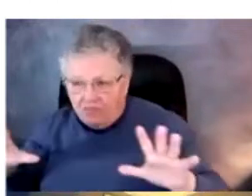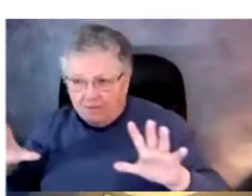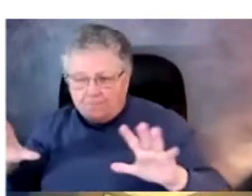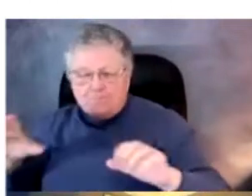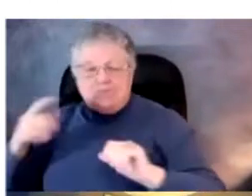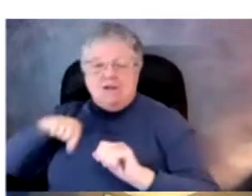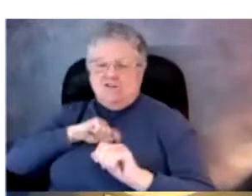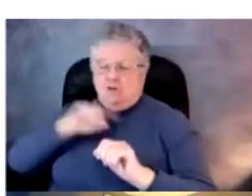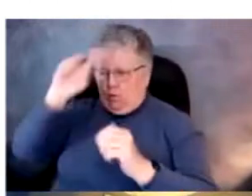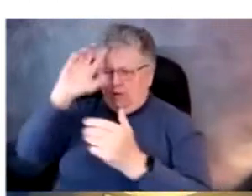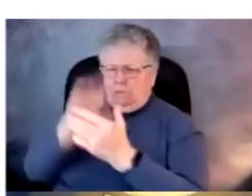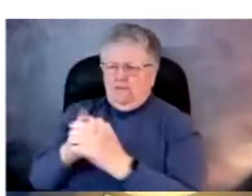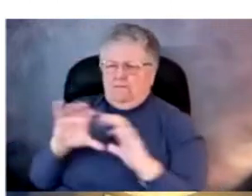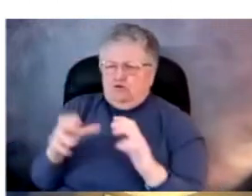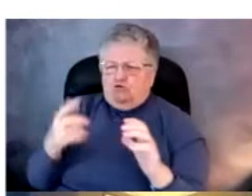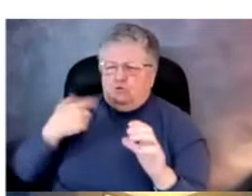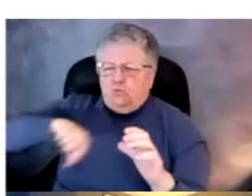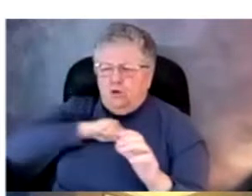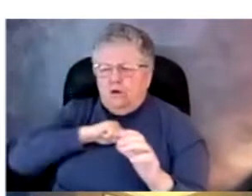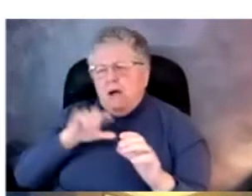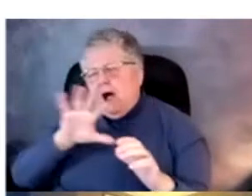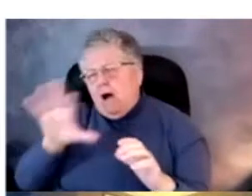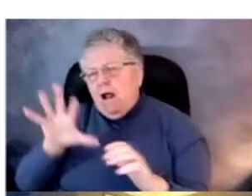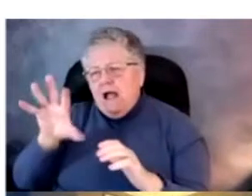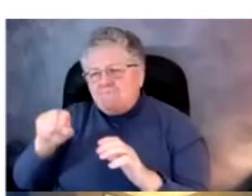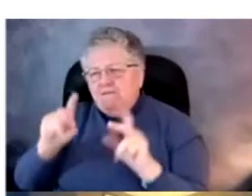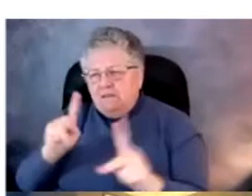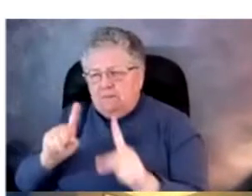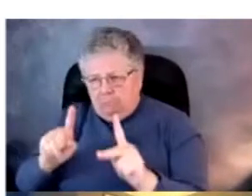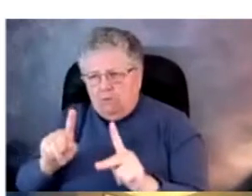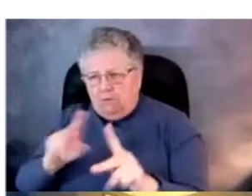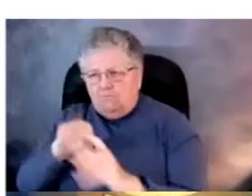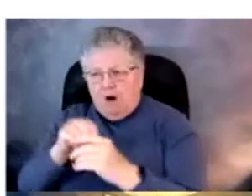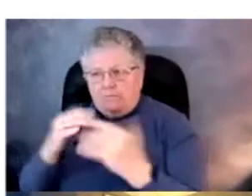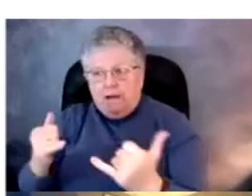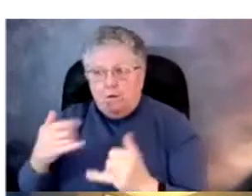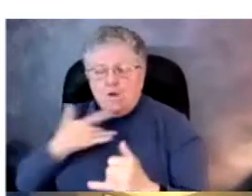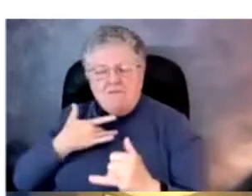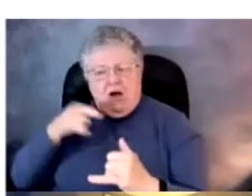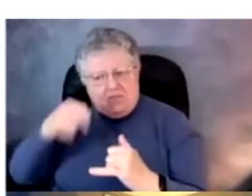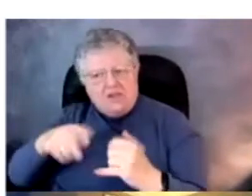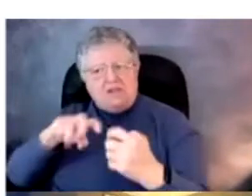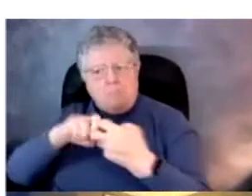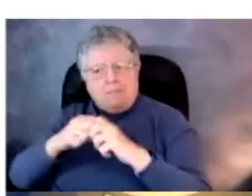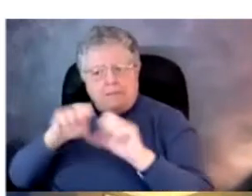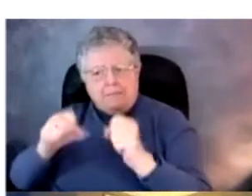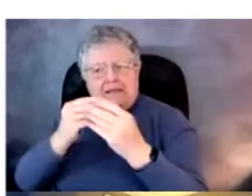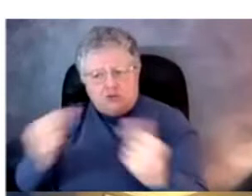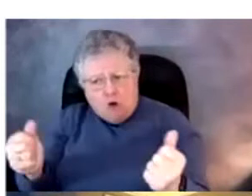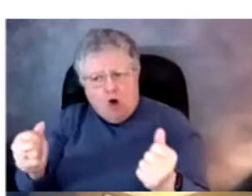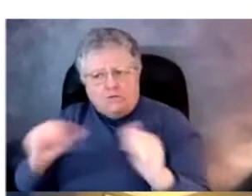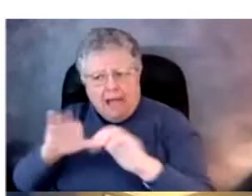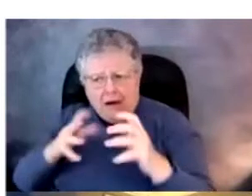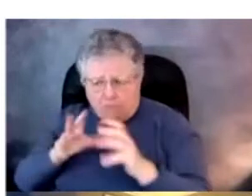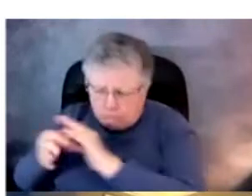of us, we're about 50 or so strong right now, that this problem is preventable through collective action. And we are